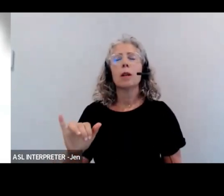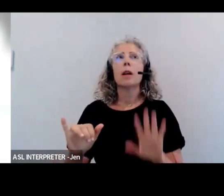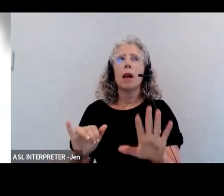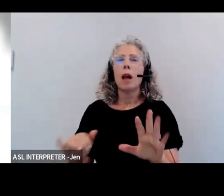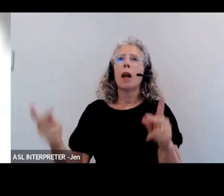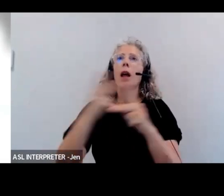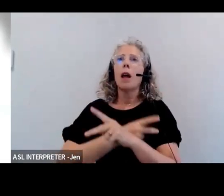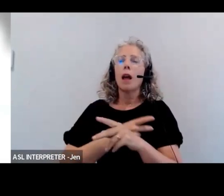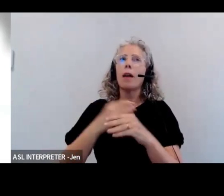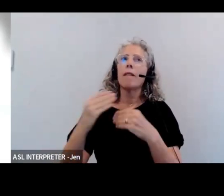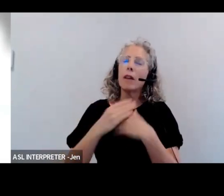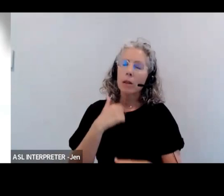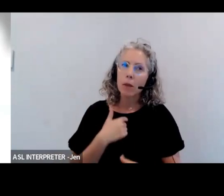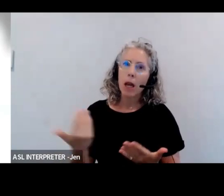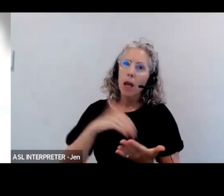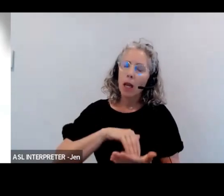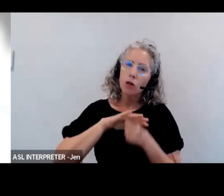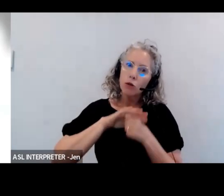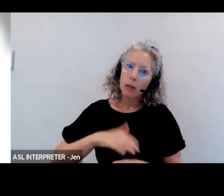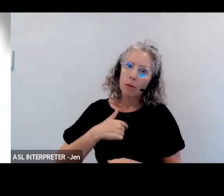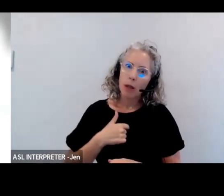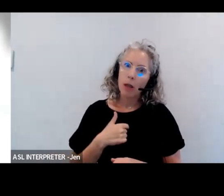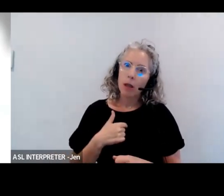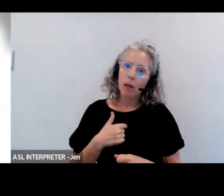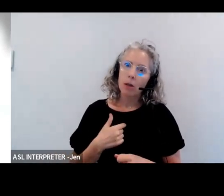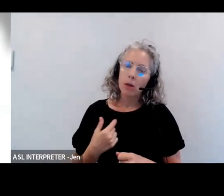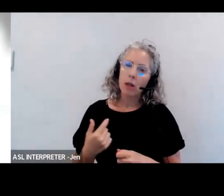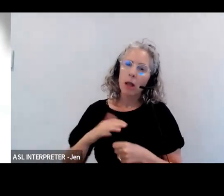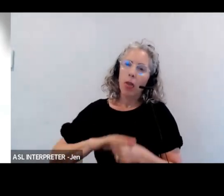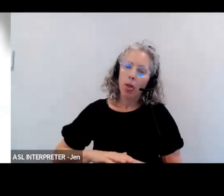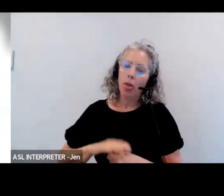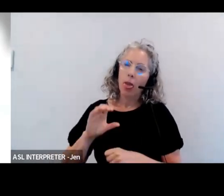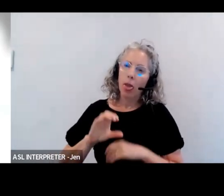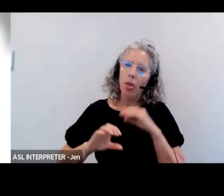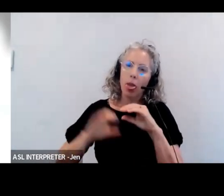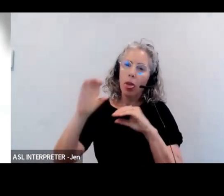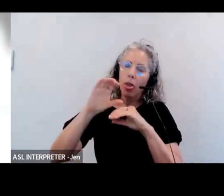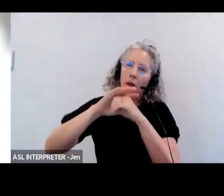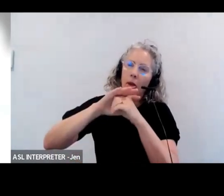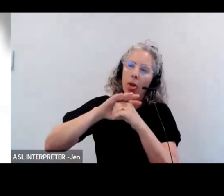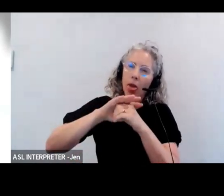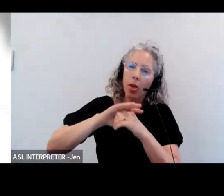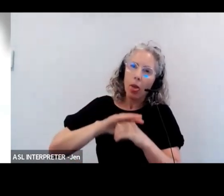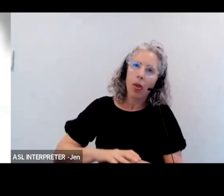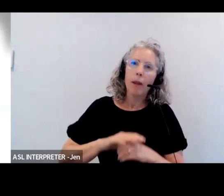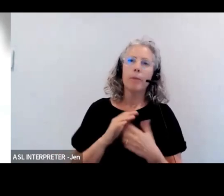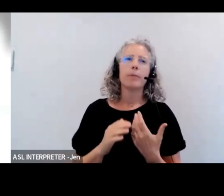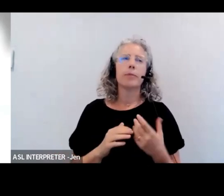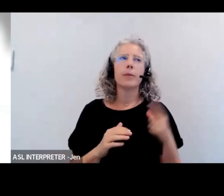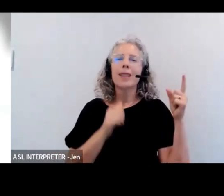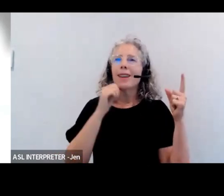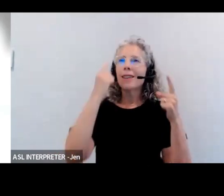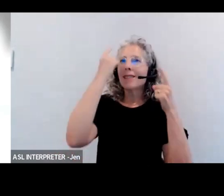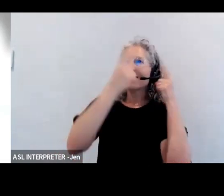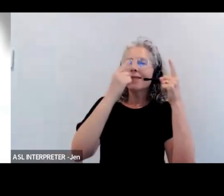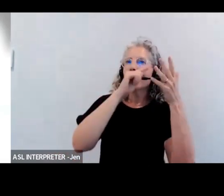that affects me and that stresses me. And so it's a cycle. And not taking these things into